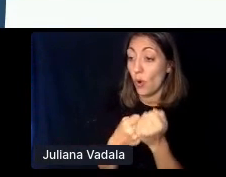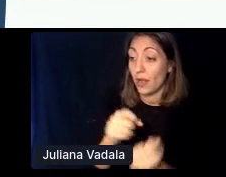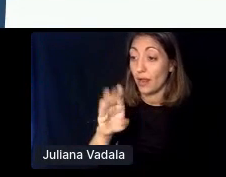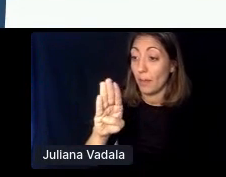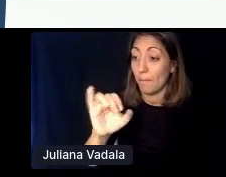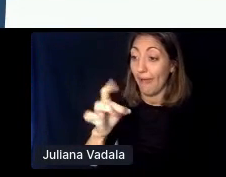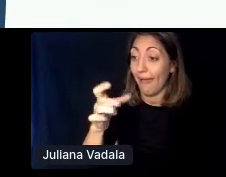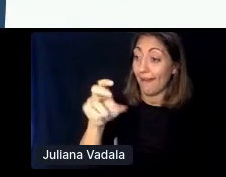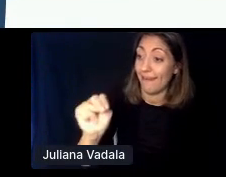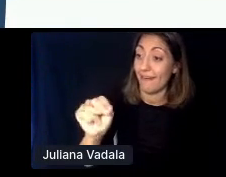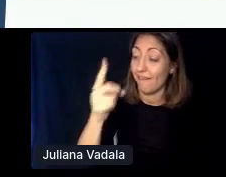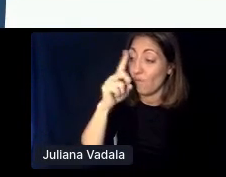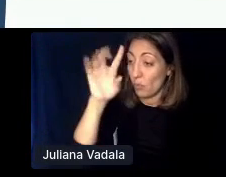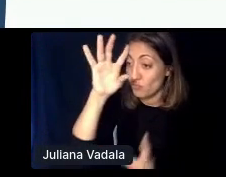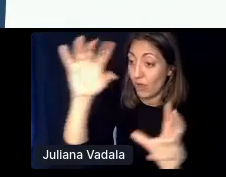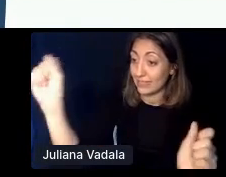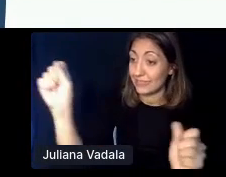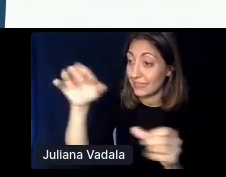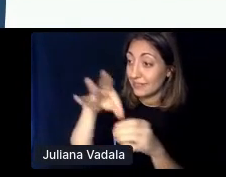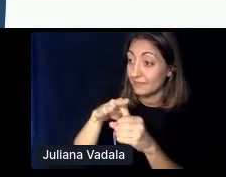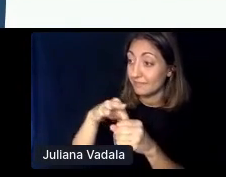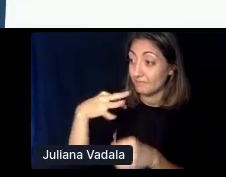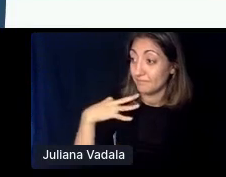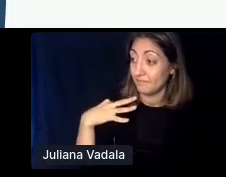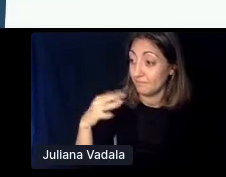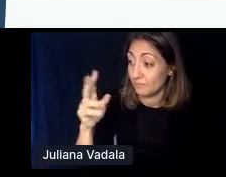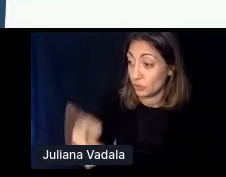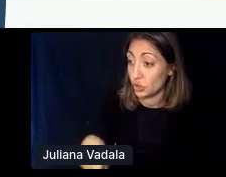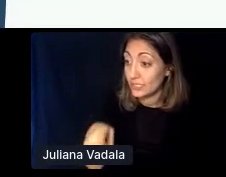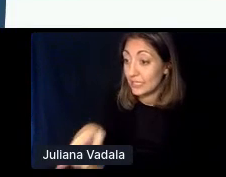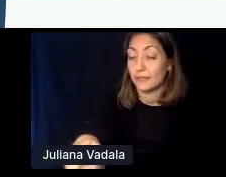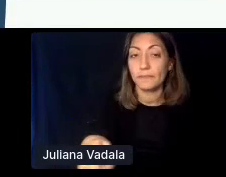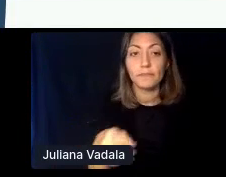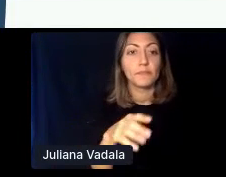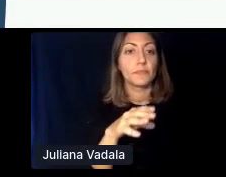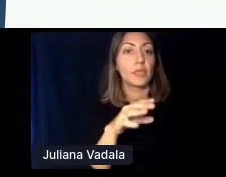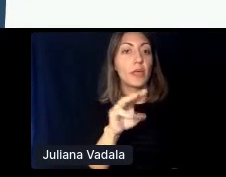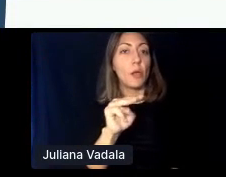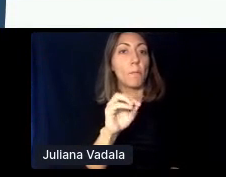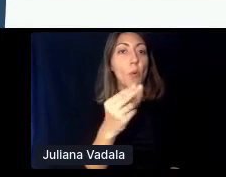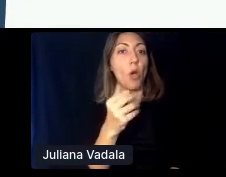should I?" What is your response?